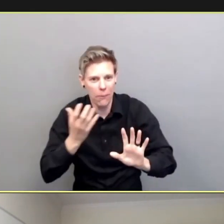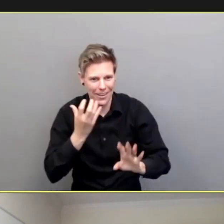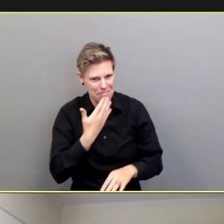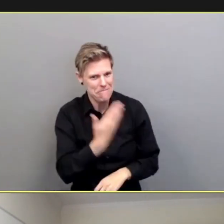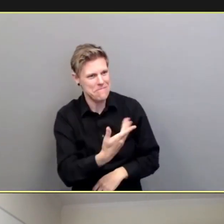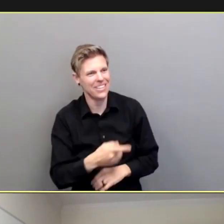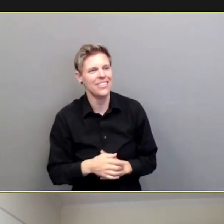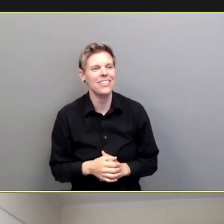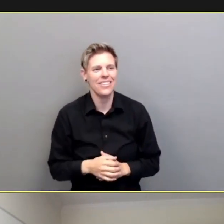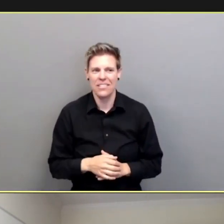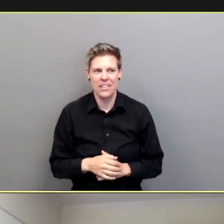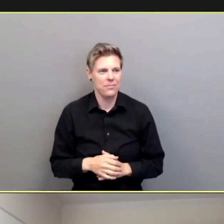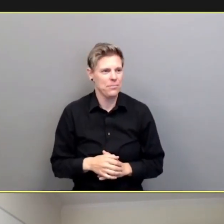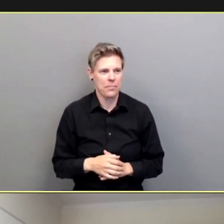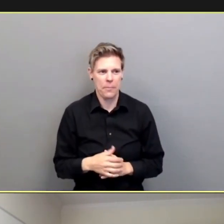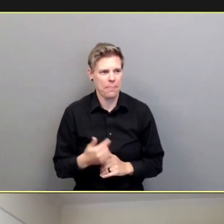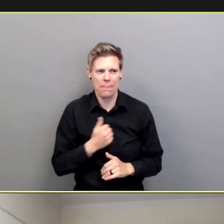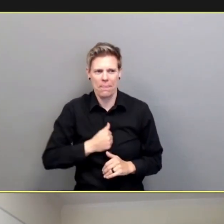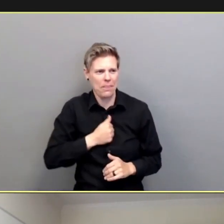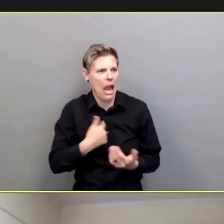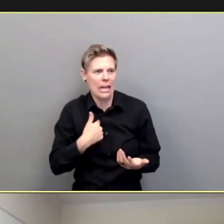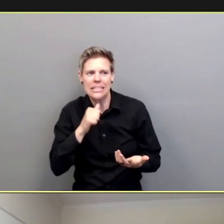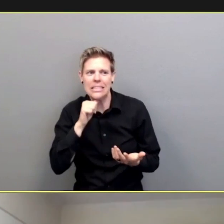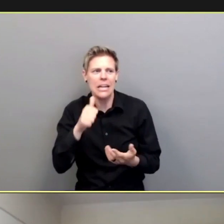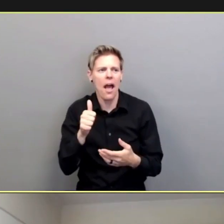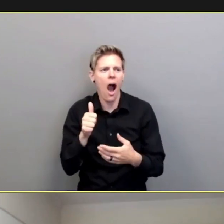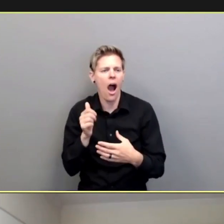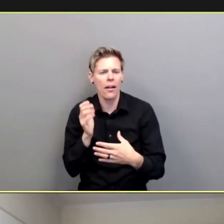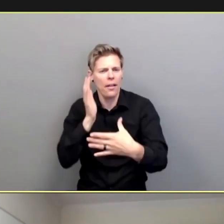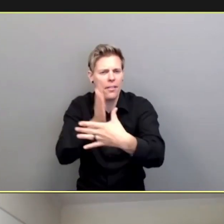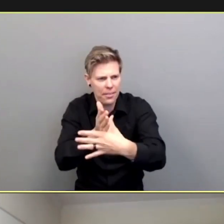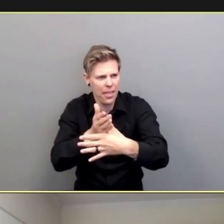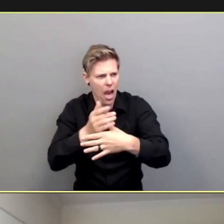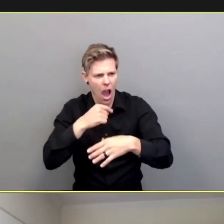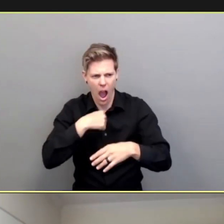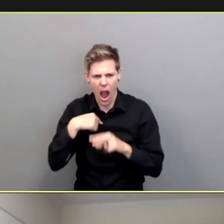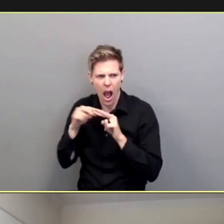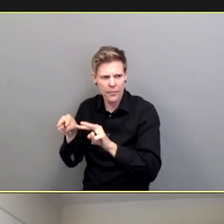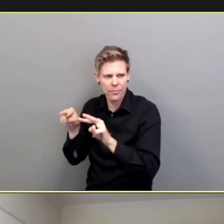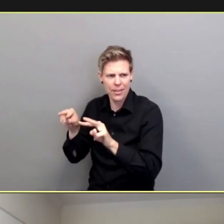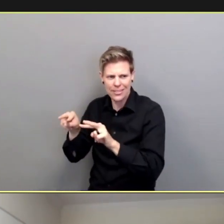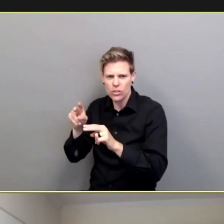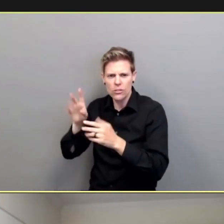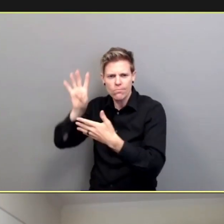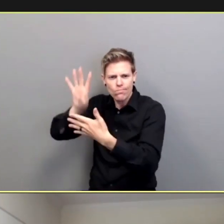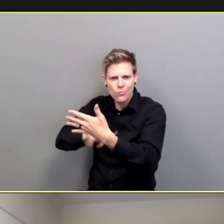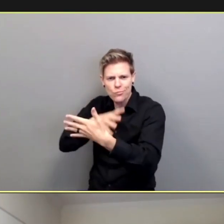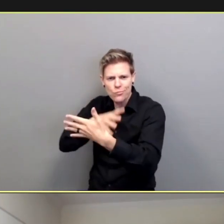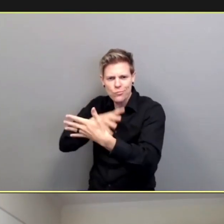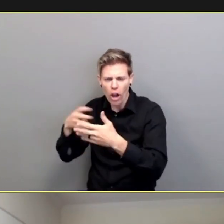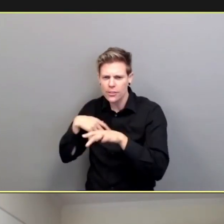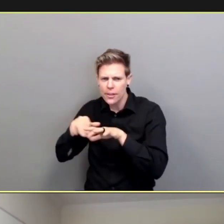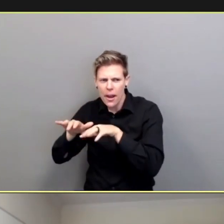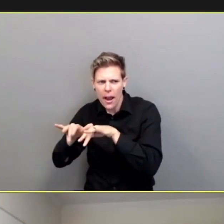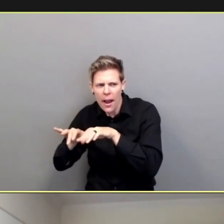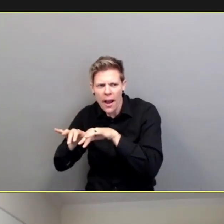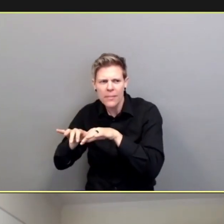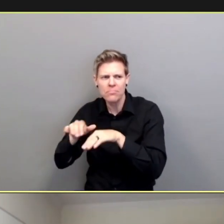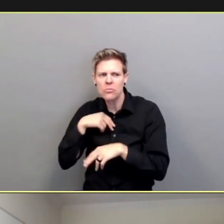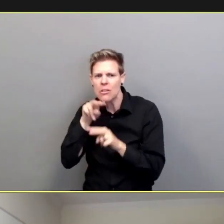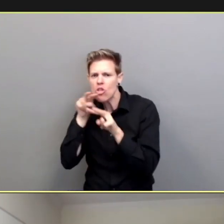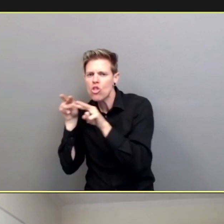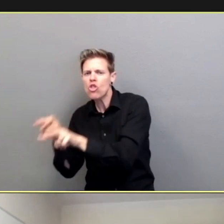I have been actually staring at Chavez, Lee, and Eddy counties every single day on the